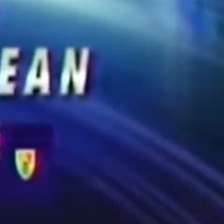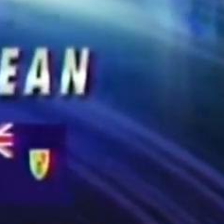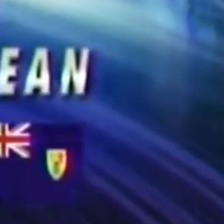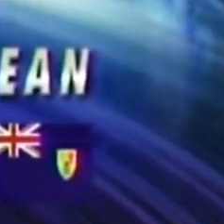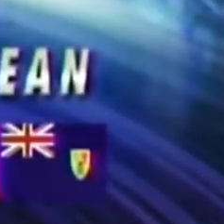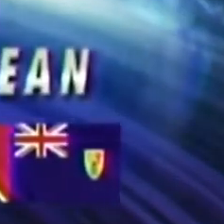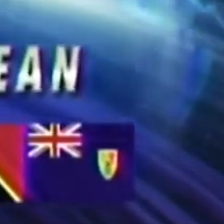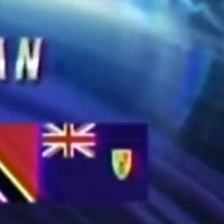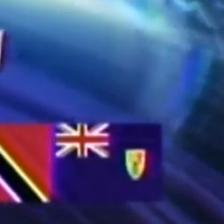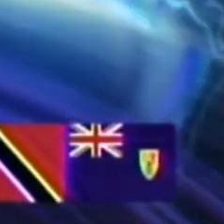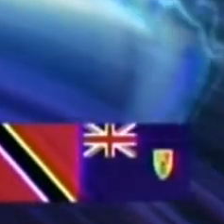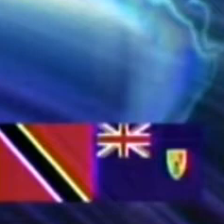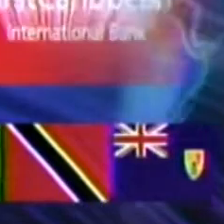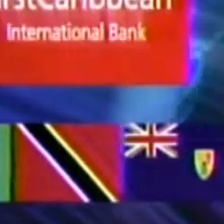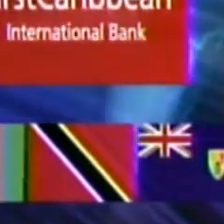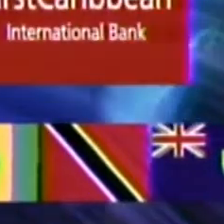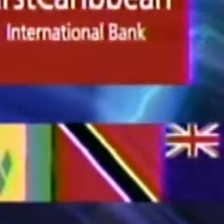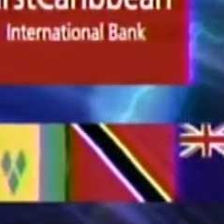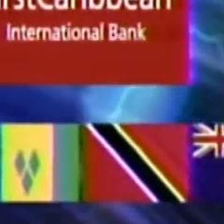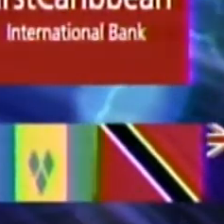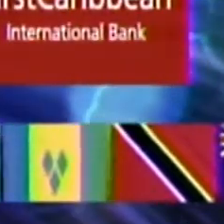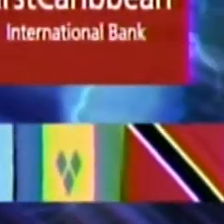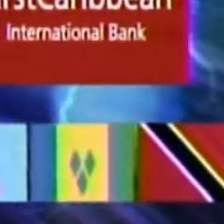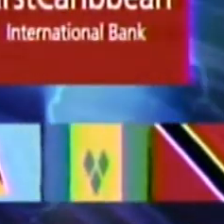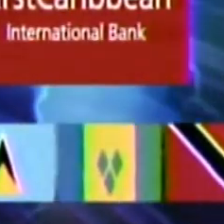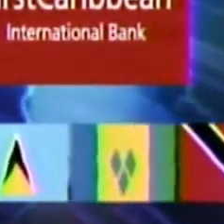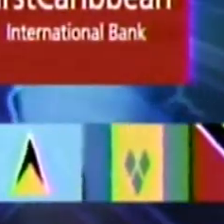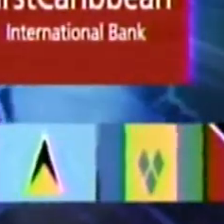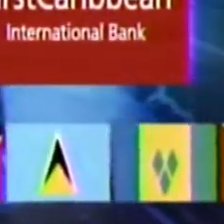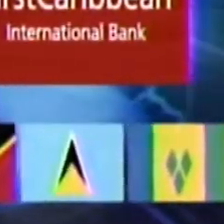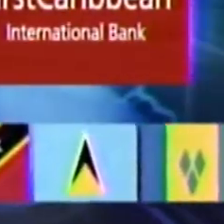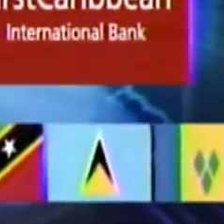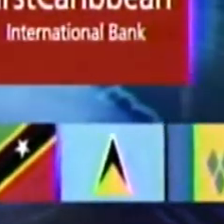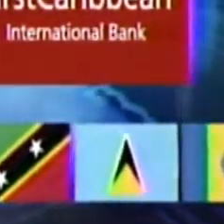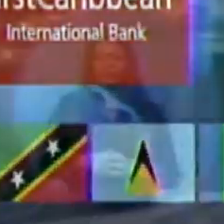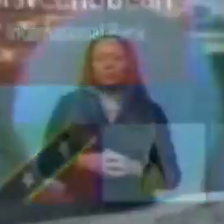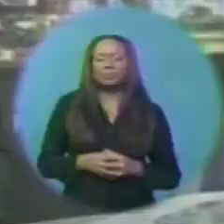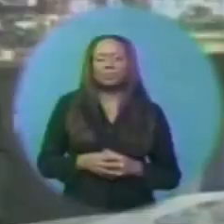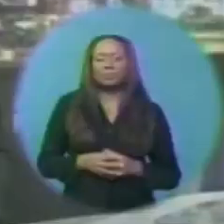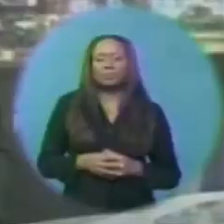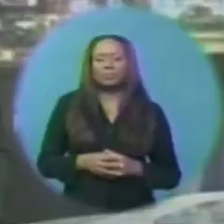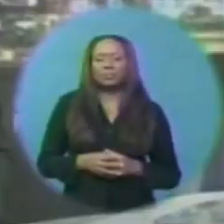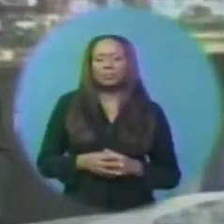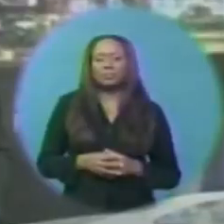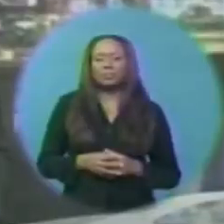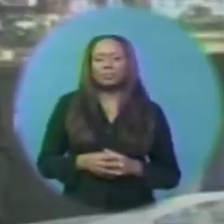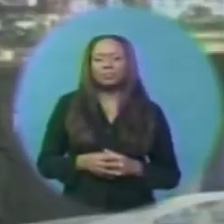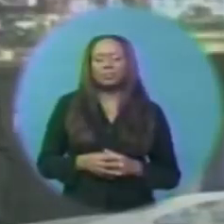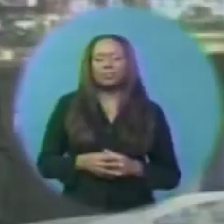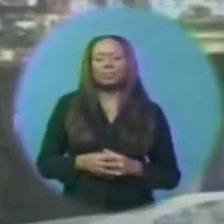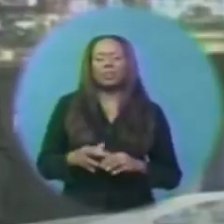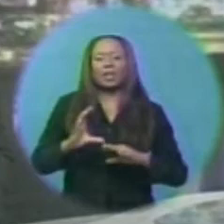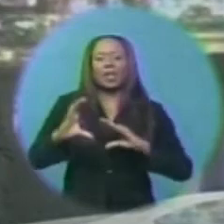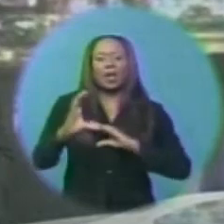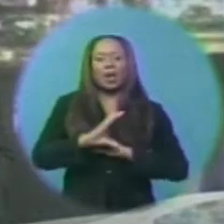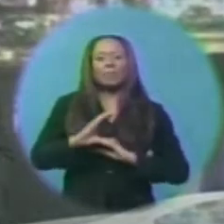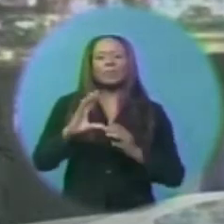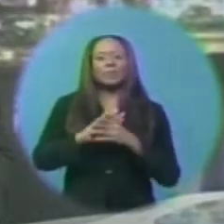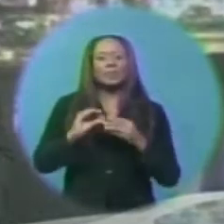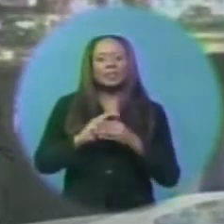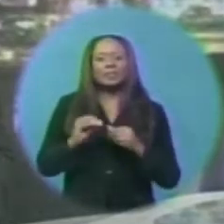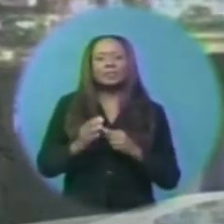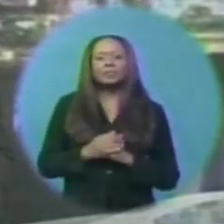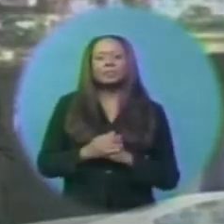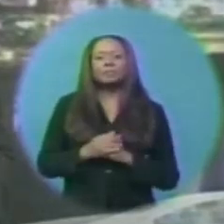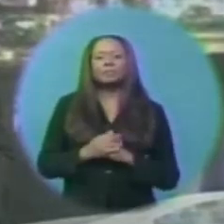Across the Caribbean, brought to you by CIBC First Caribbean. News from the region tonight, the Treasury Department